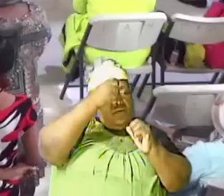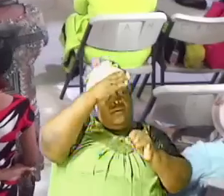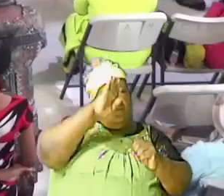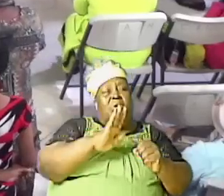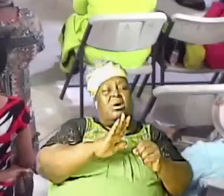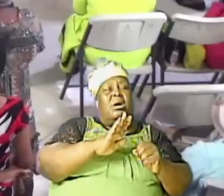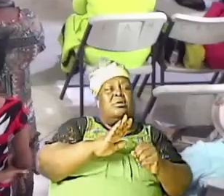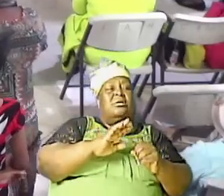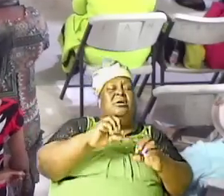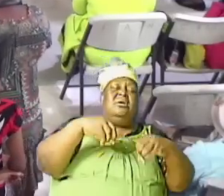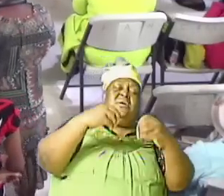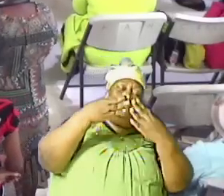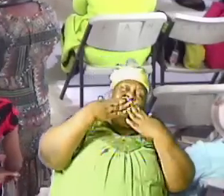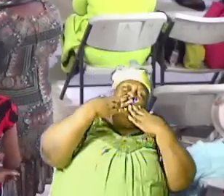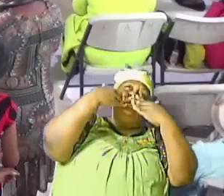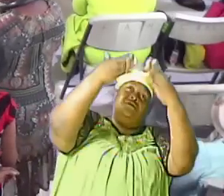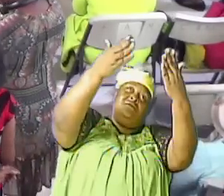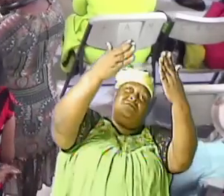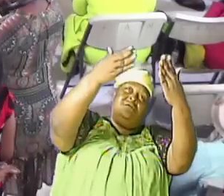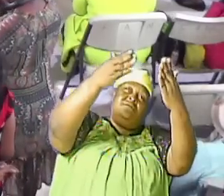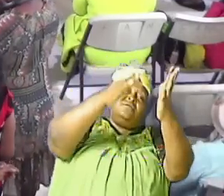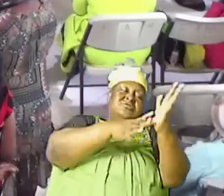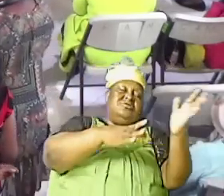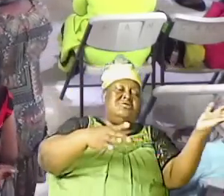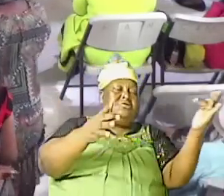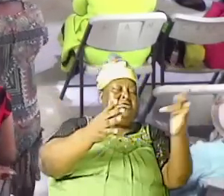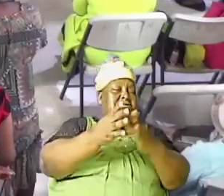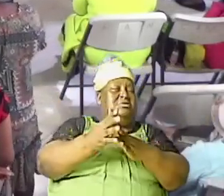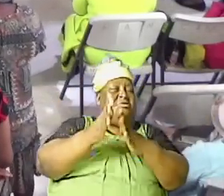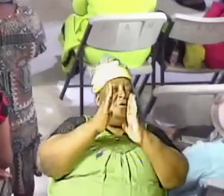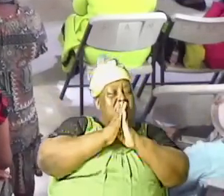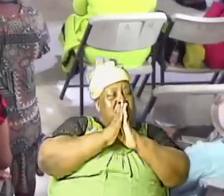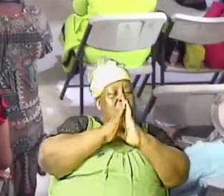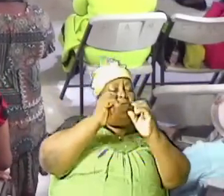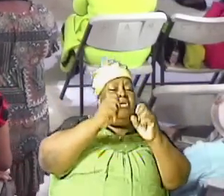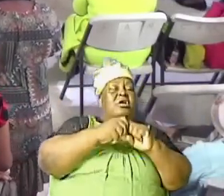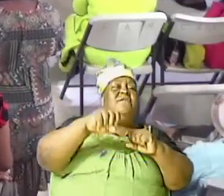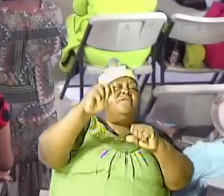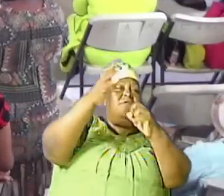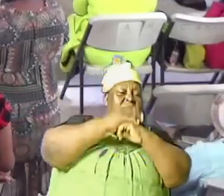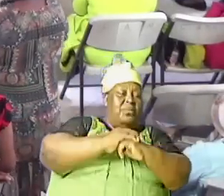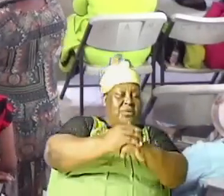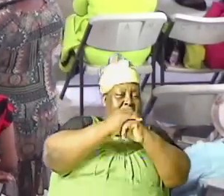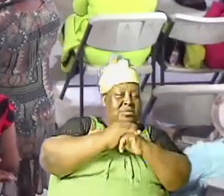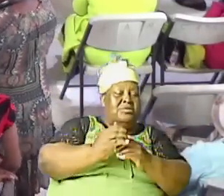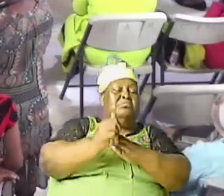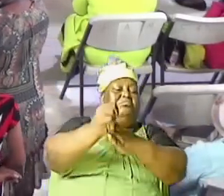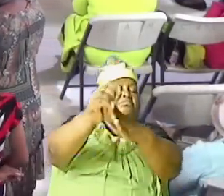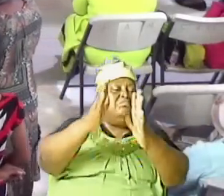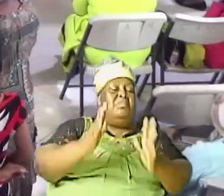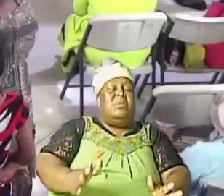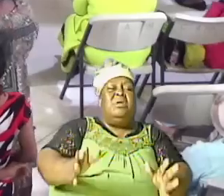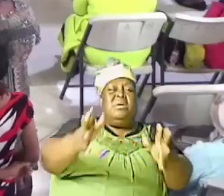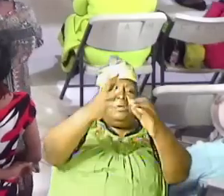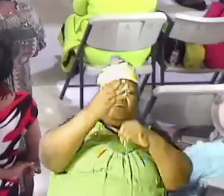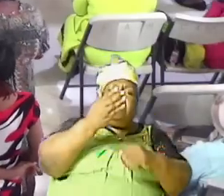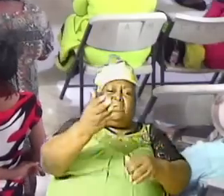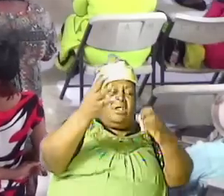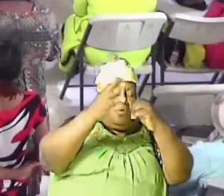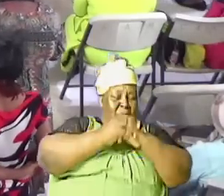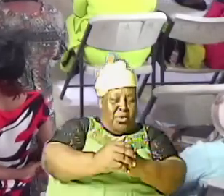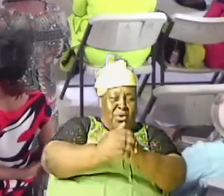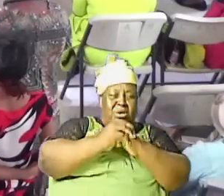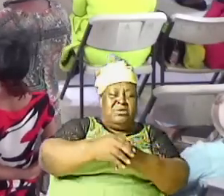we will give it with thanksgiving, Jesus. Oh God, I pray for the Lord God worship leaders, that they will worship from